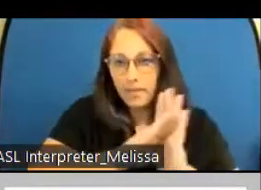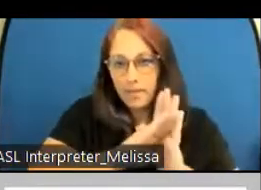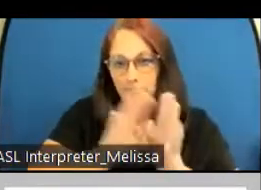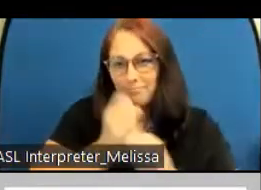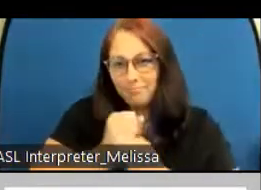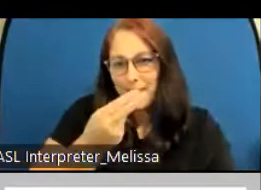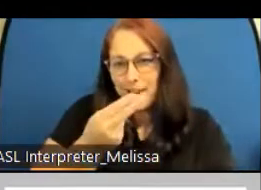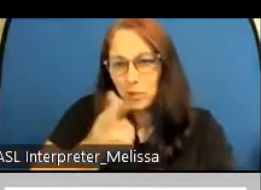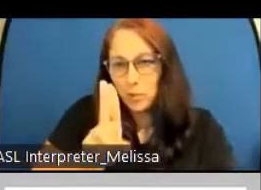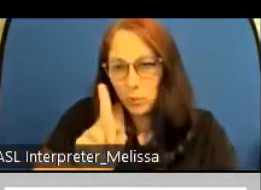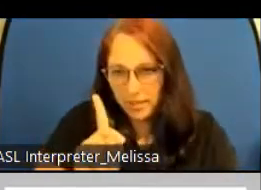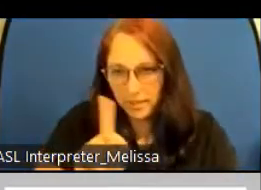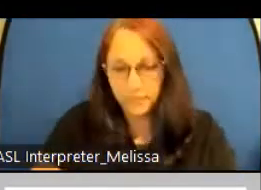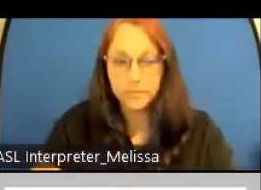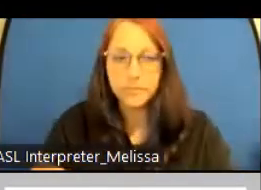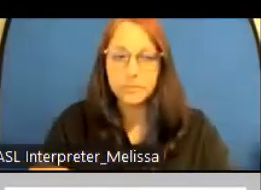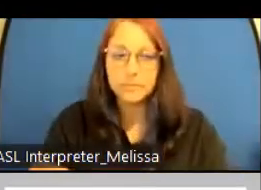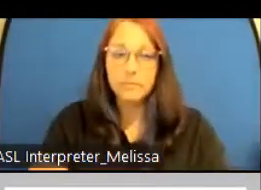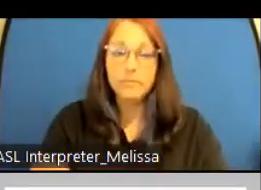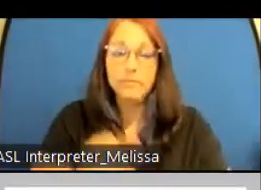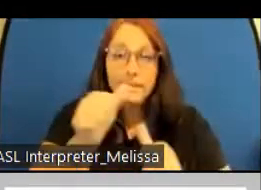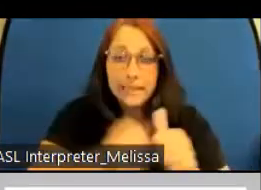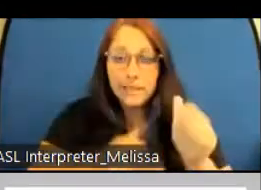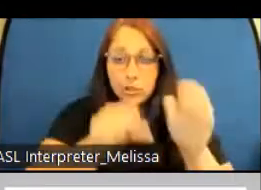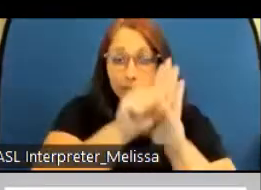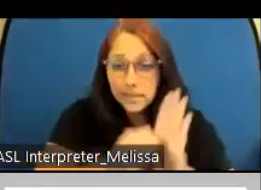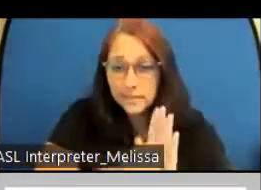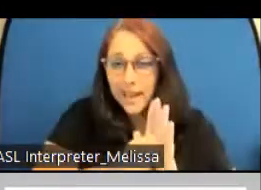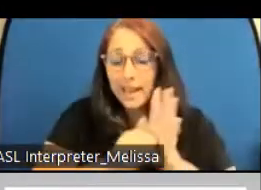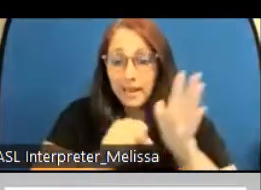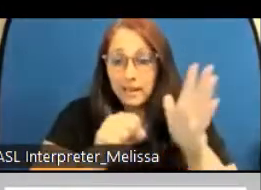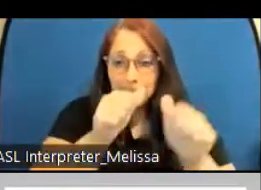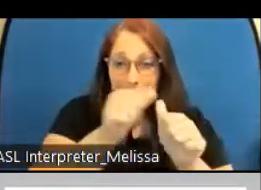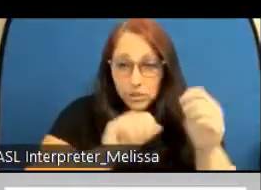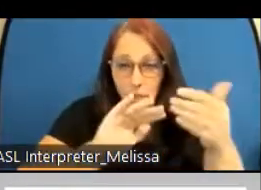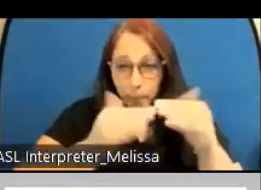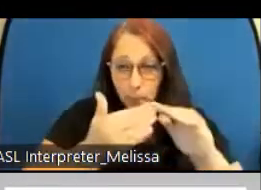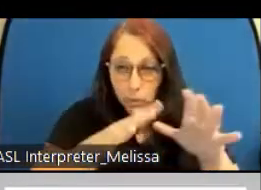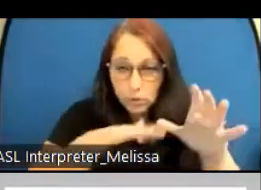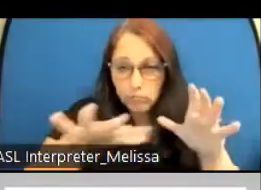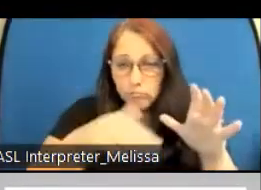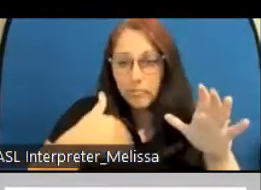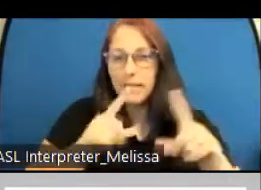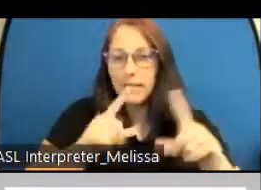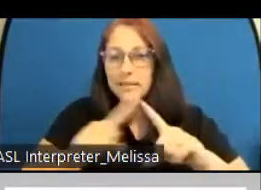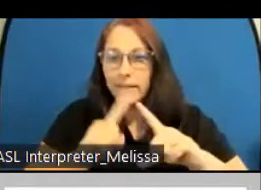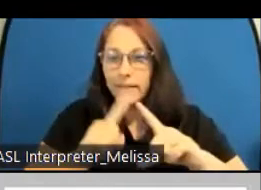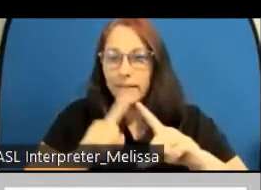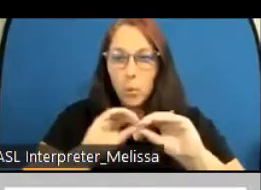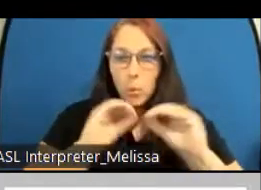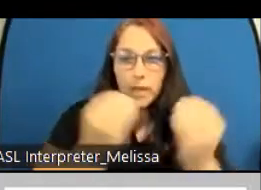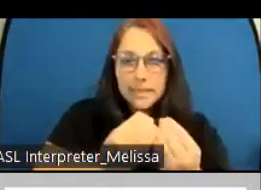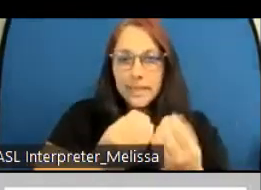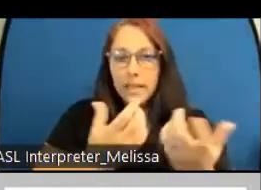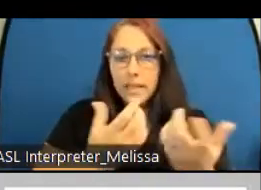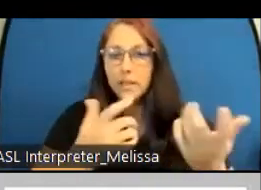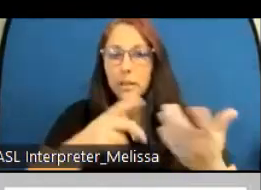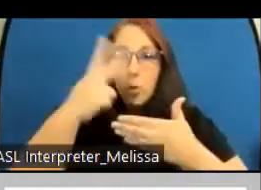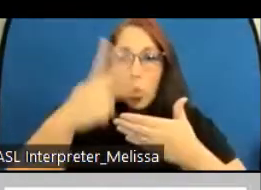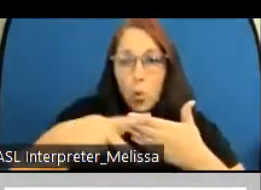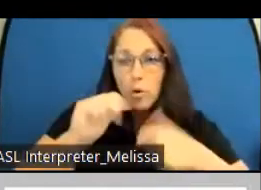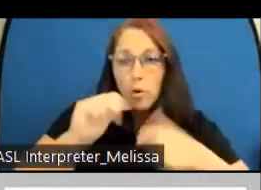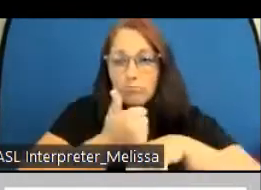Every state and community has a number of agencies, organizations, and programs helping people access housing and